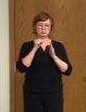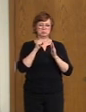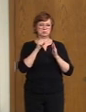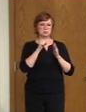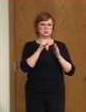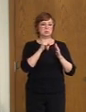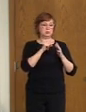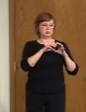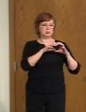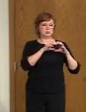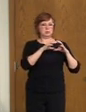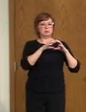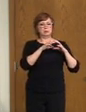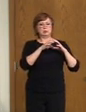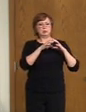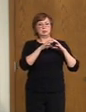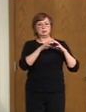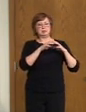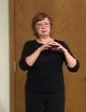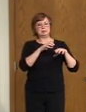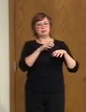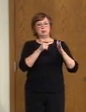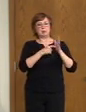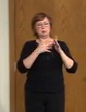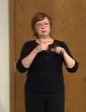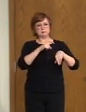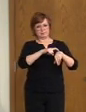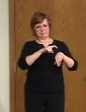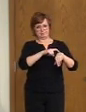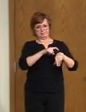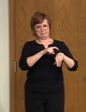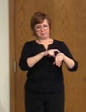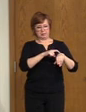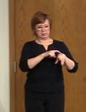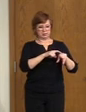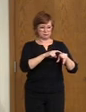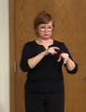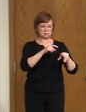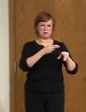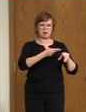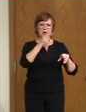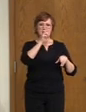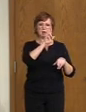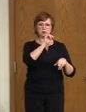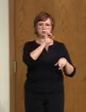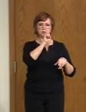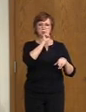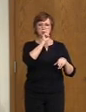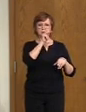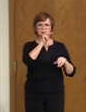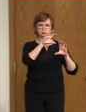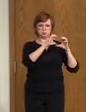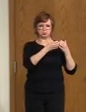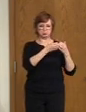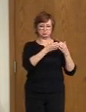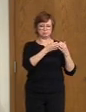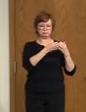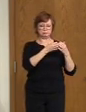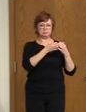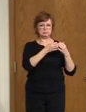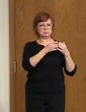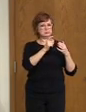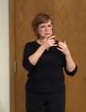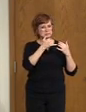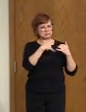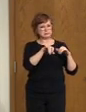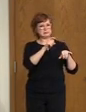risk, and it'll be delivered as soon as it comes. But it will take time to protect the most vulnerable first, and then over